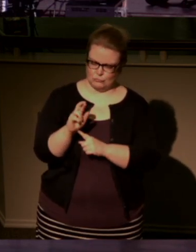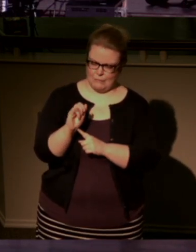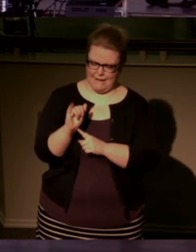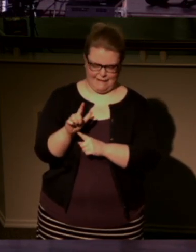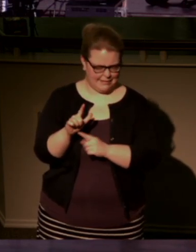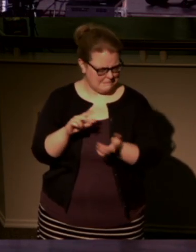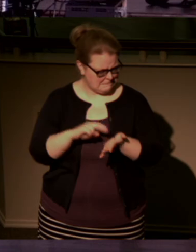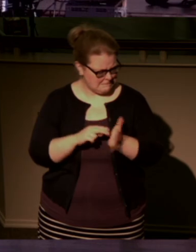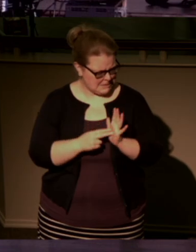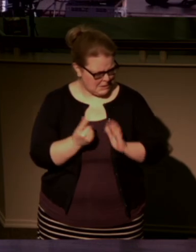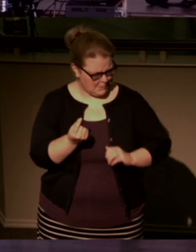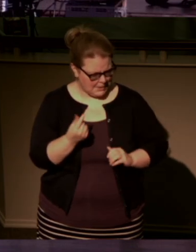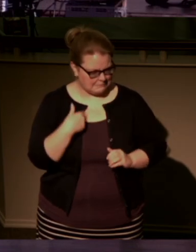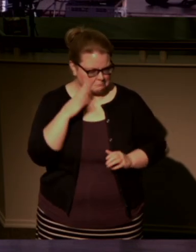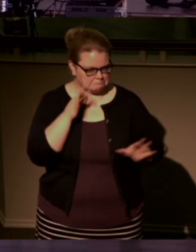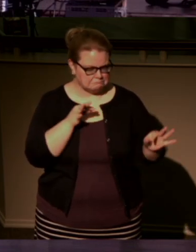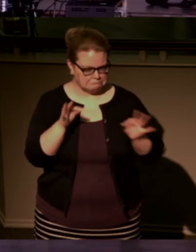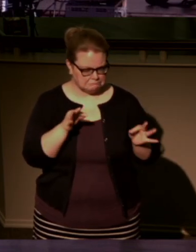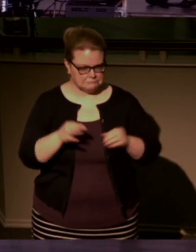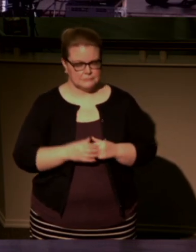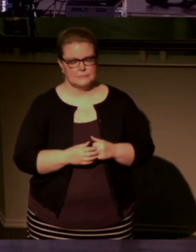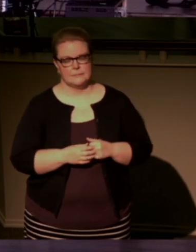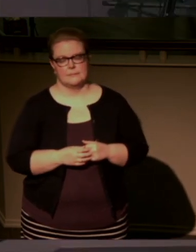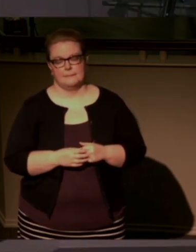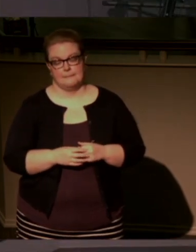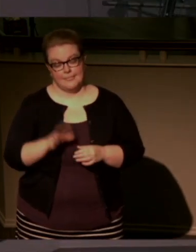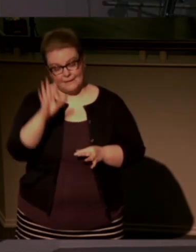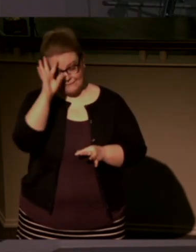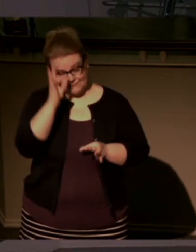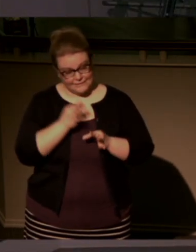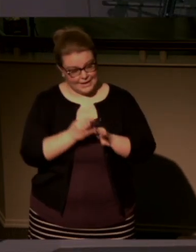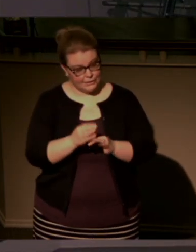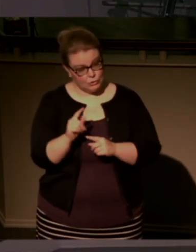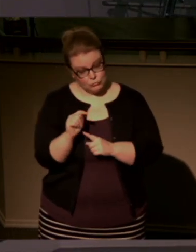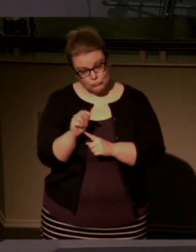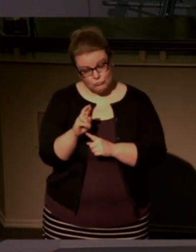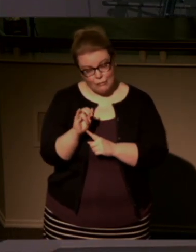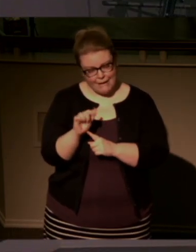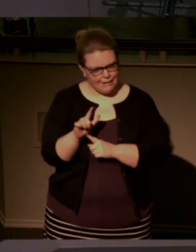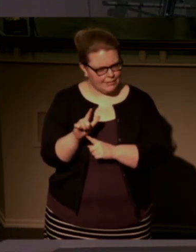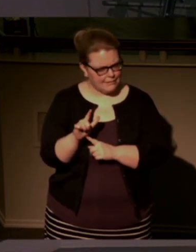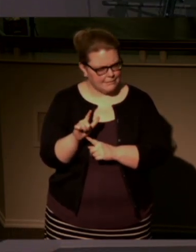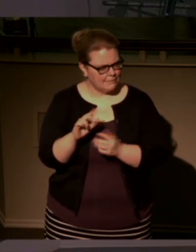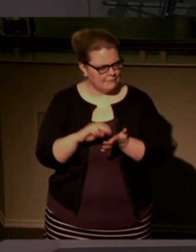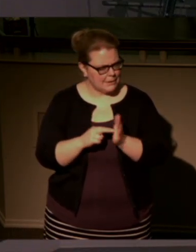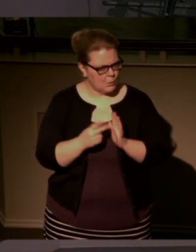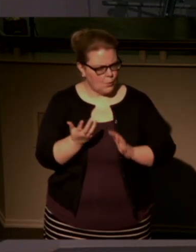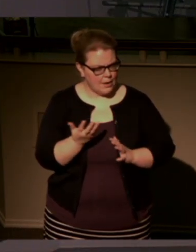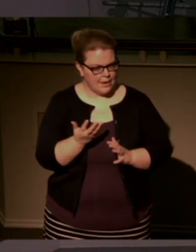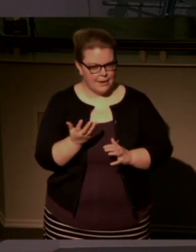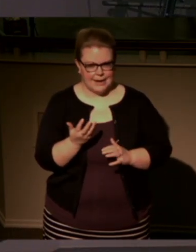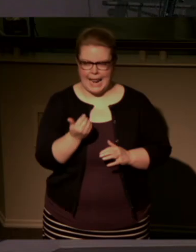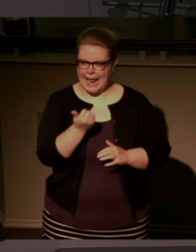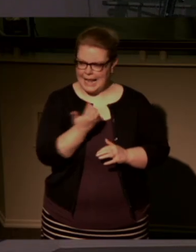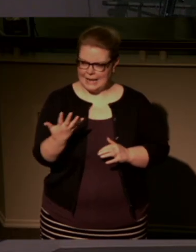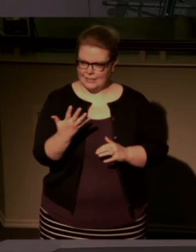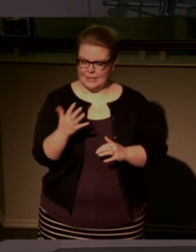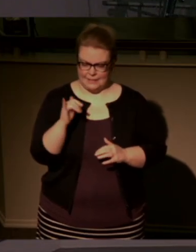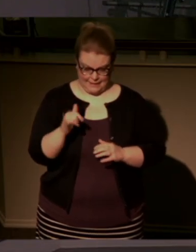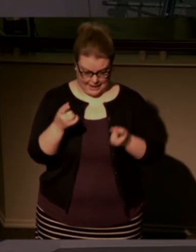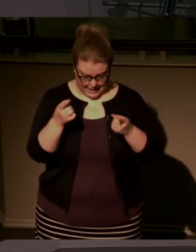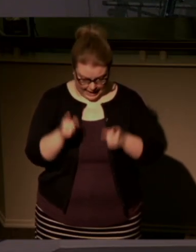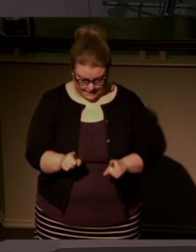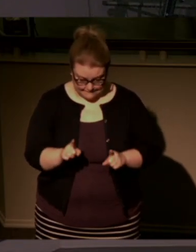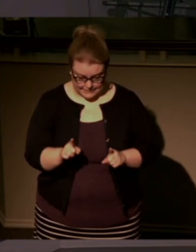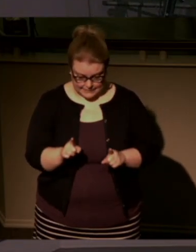what a faith trial is. A faith trial is anything that brings you to a decision to believe God